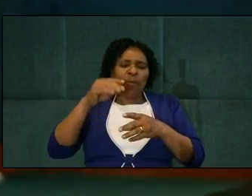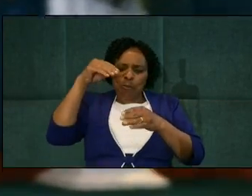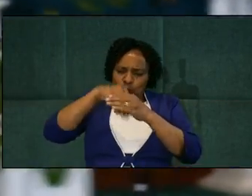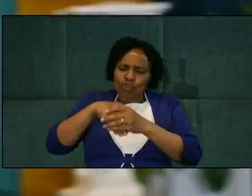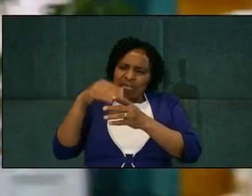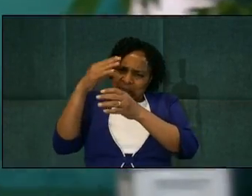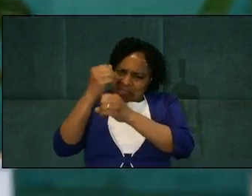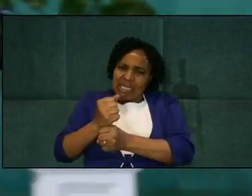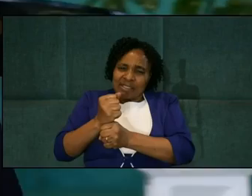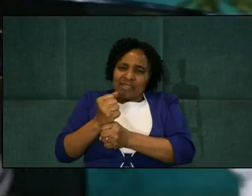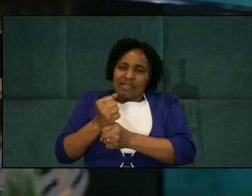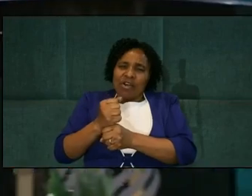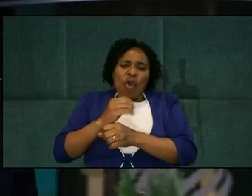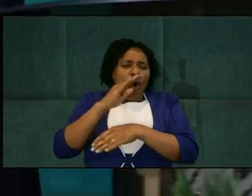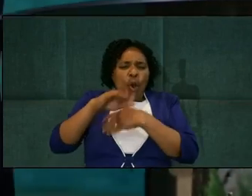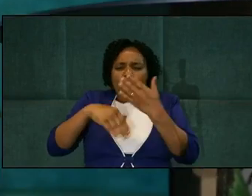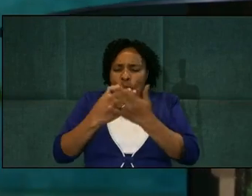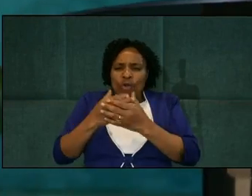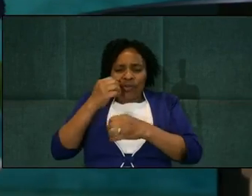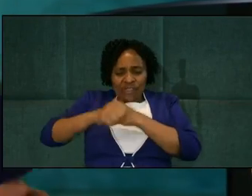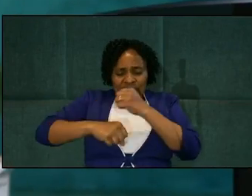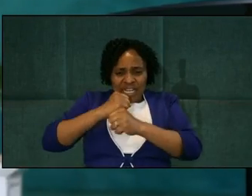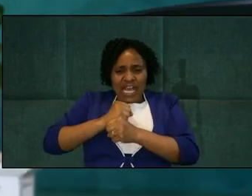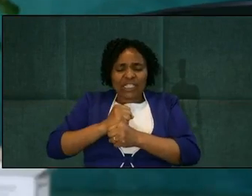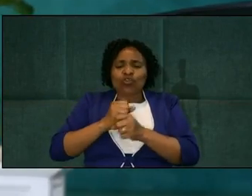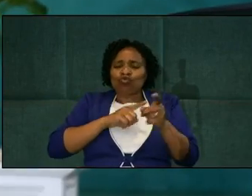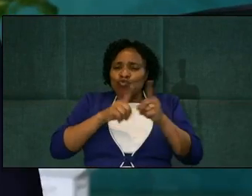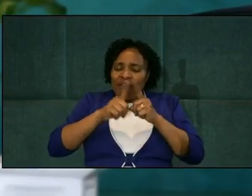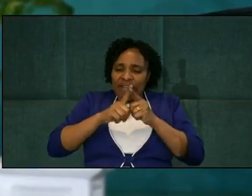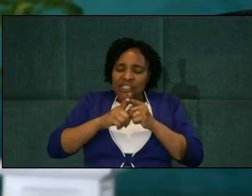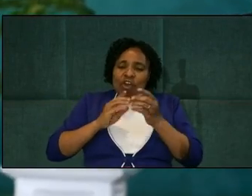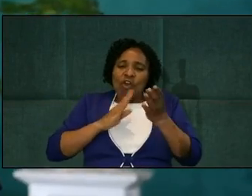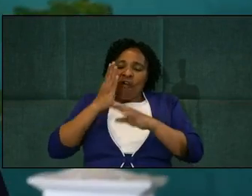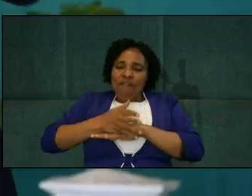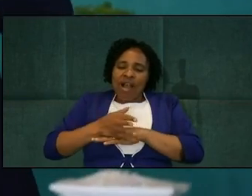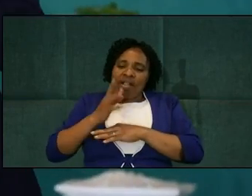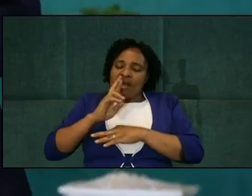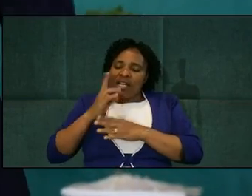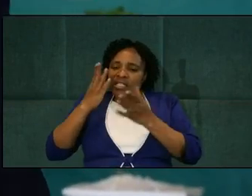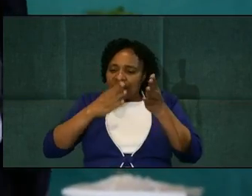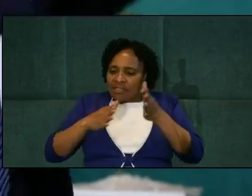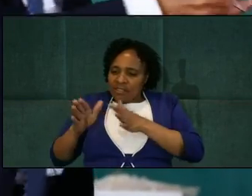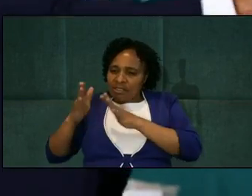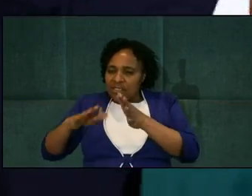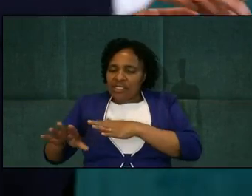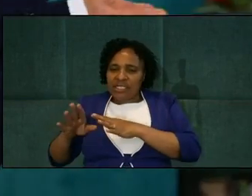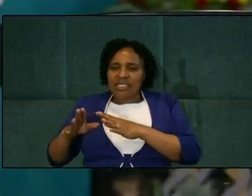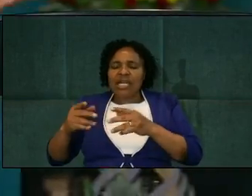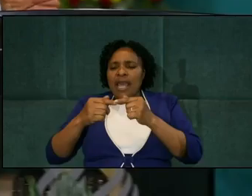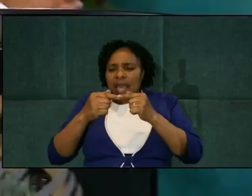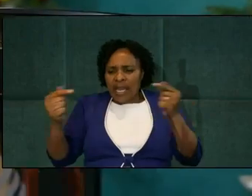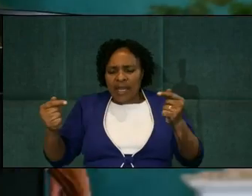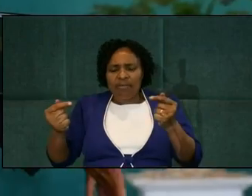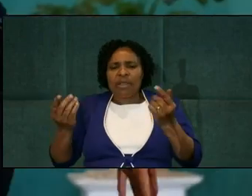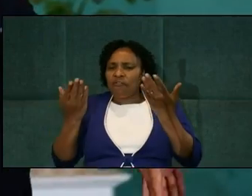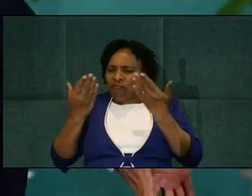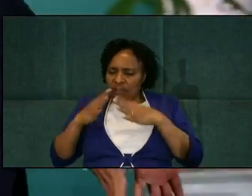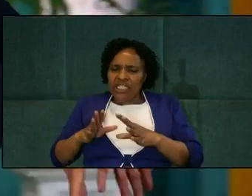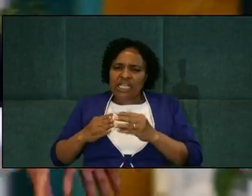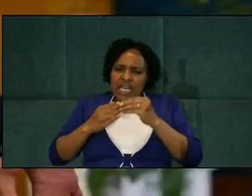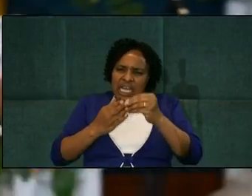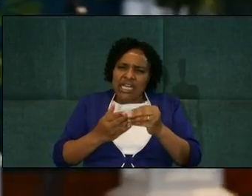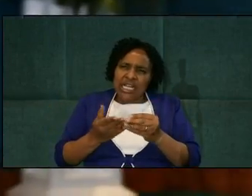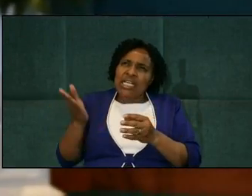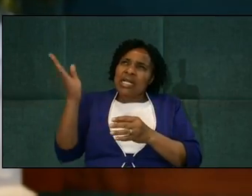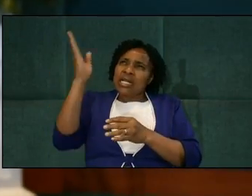in me? All these years, I brought them through the Red Sea. I devoured their enemies. I fed them in night and day and carried them. And now